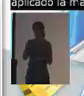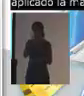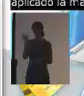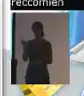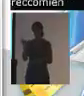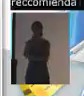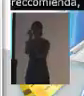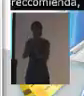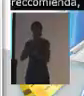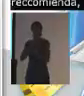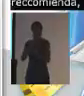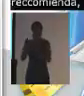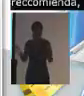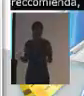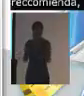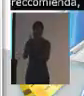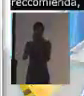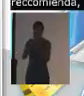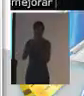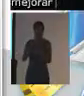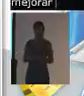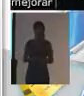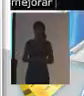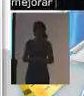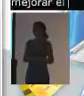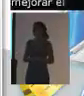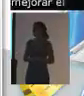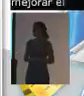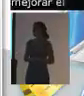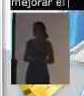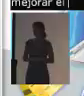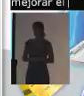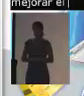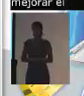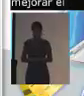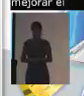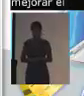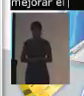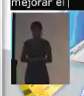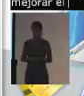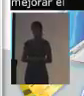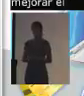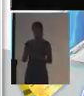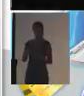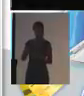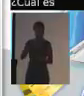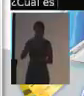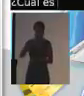machine, and therefore to obtain a better way of improving the session for the